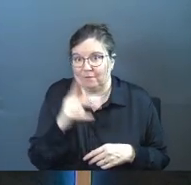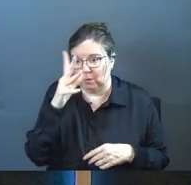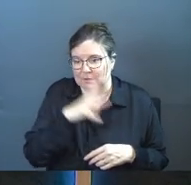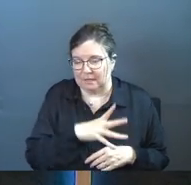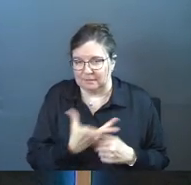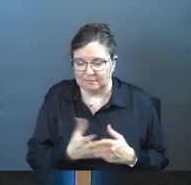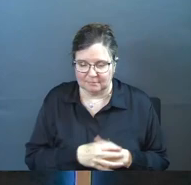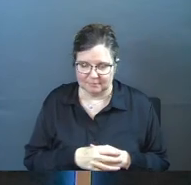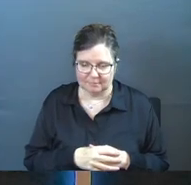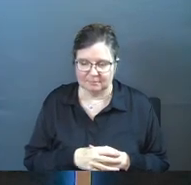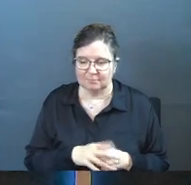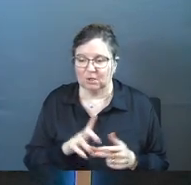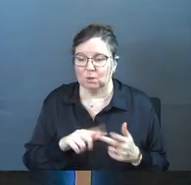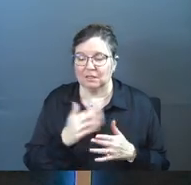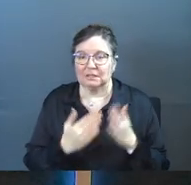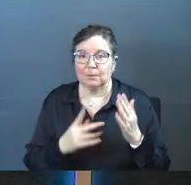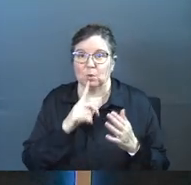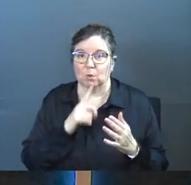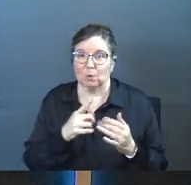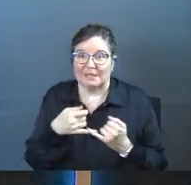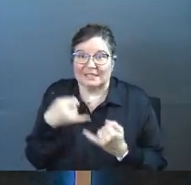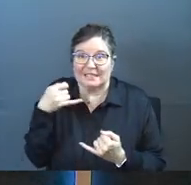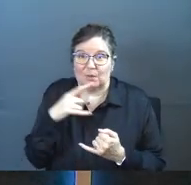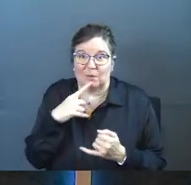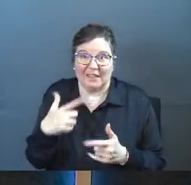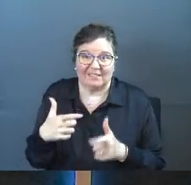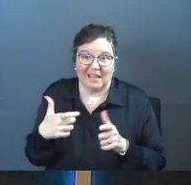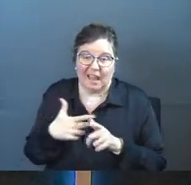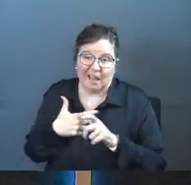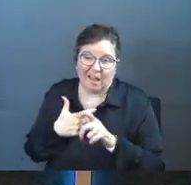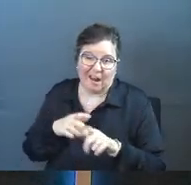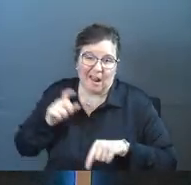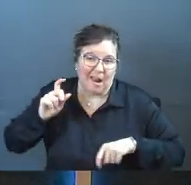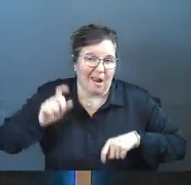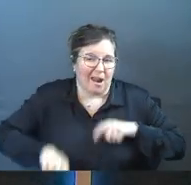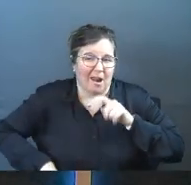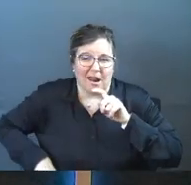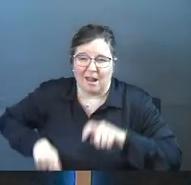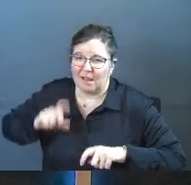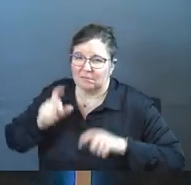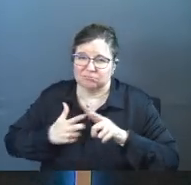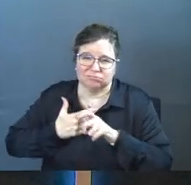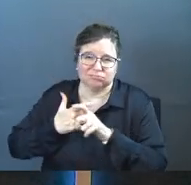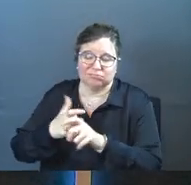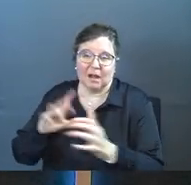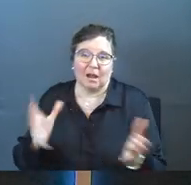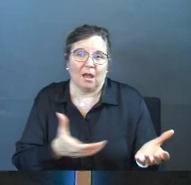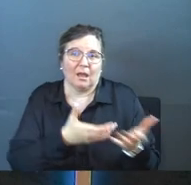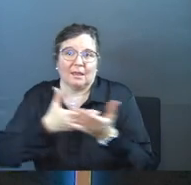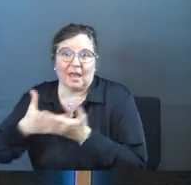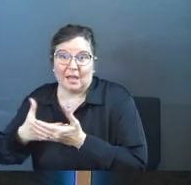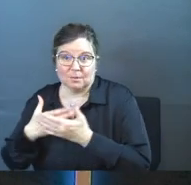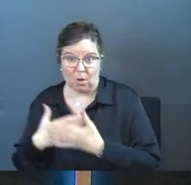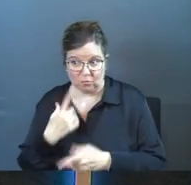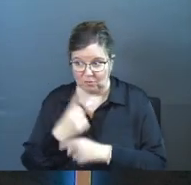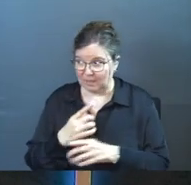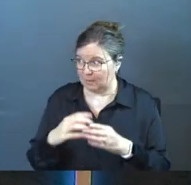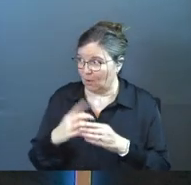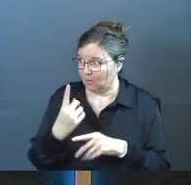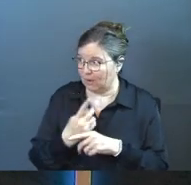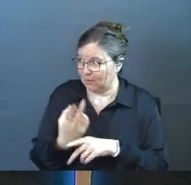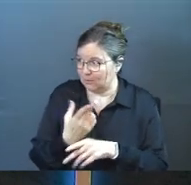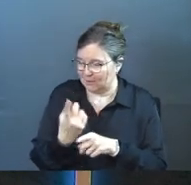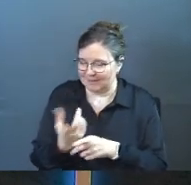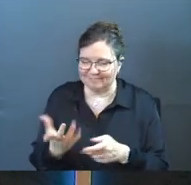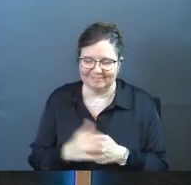guys. You need someone who's really skinny, really fast, can really run, can really catch a ball. It's a ball, right? Is that